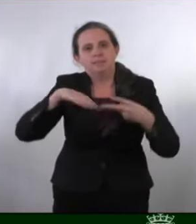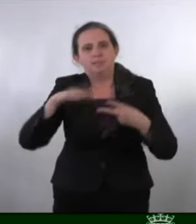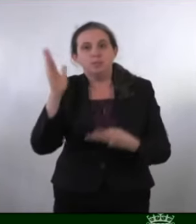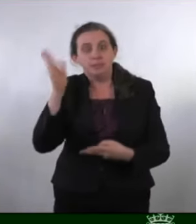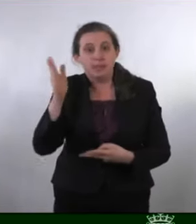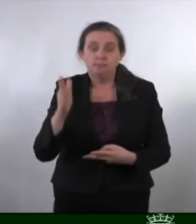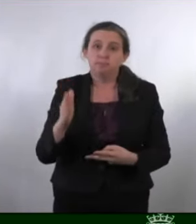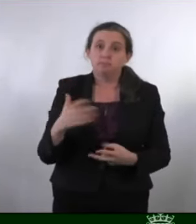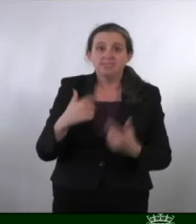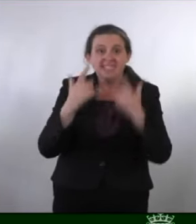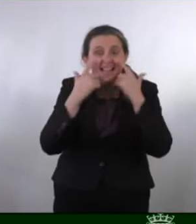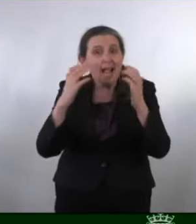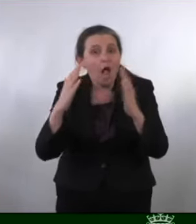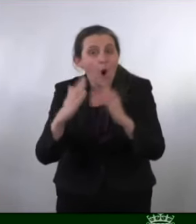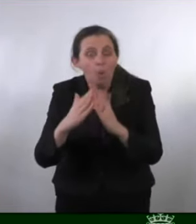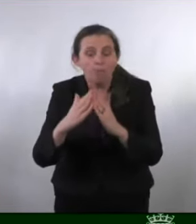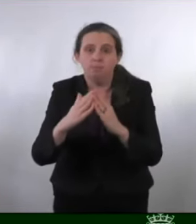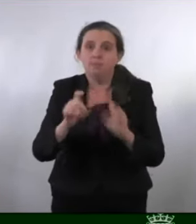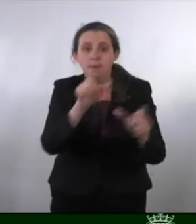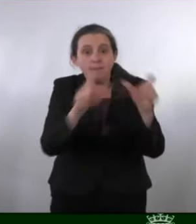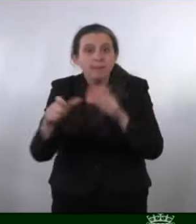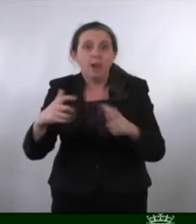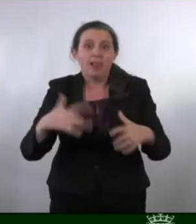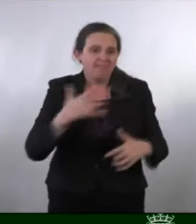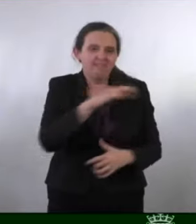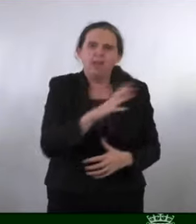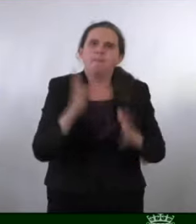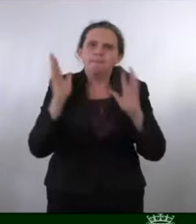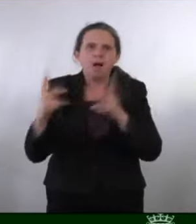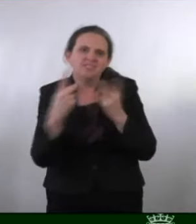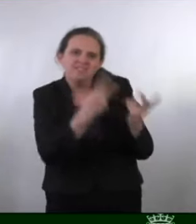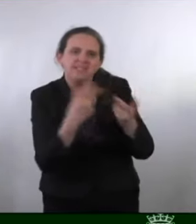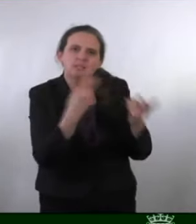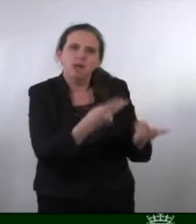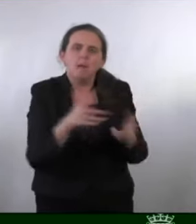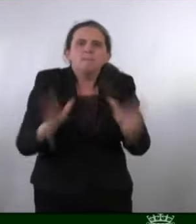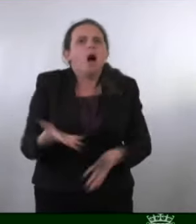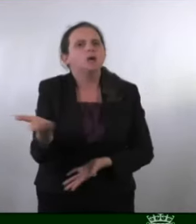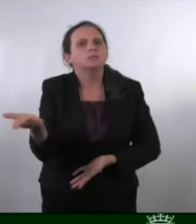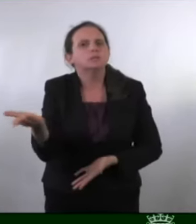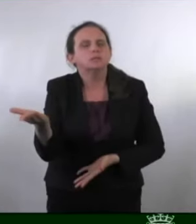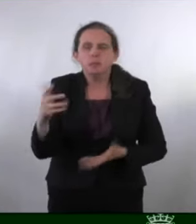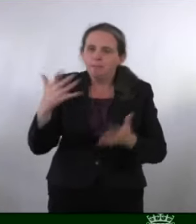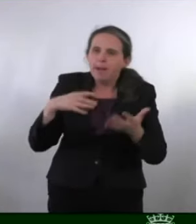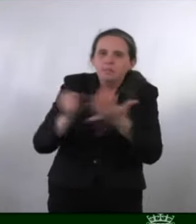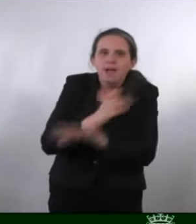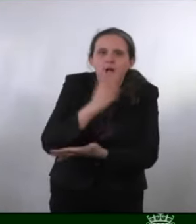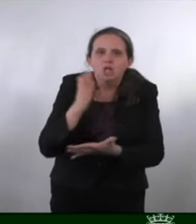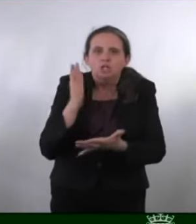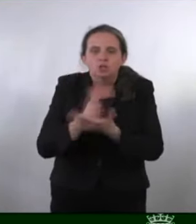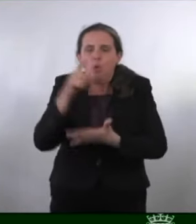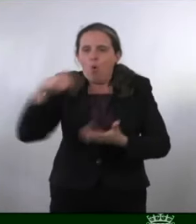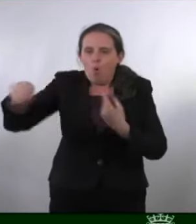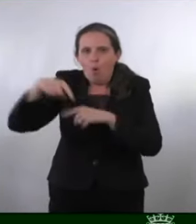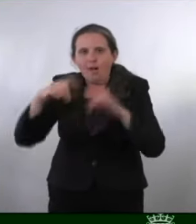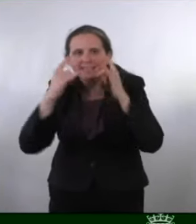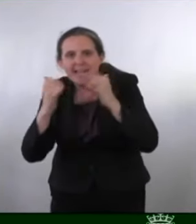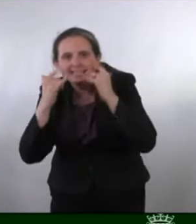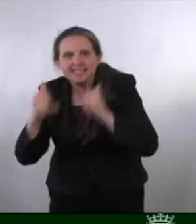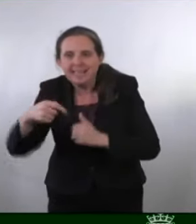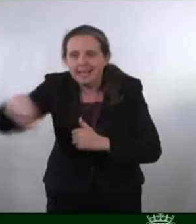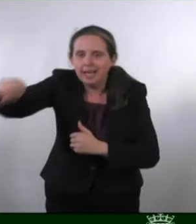are welcome, but there's a big issue with insurance and the need for care homes to have indemnity if they experience a COVID outbreak after